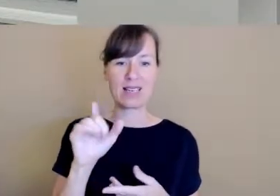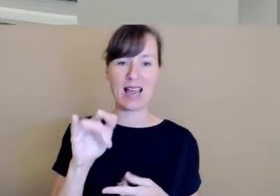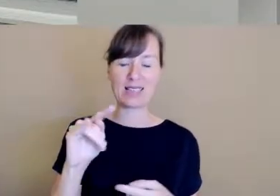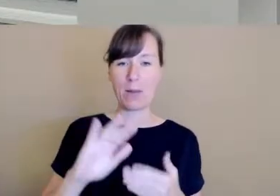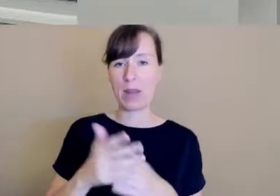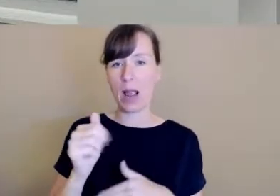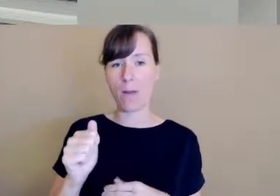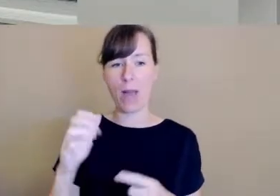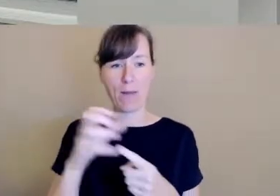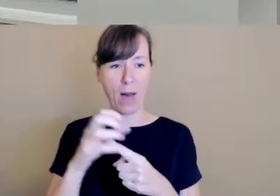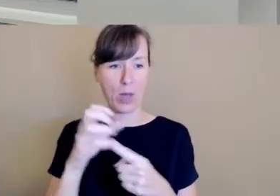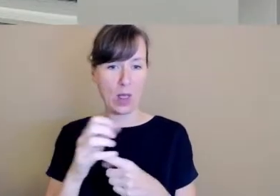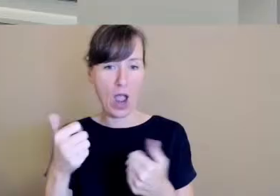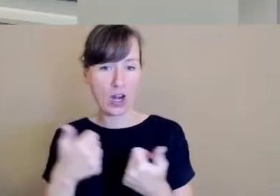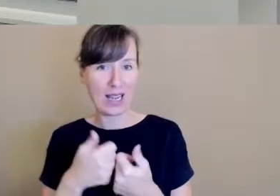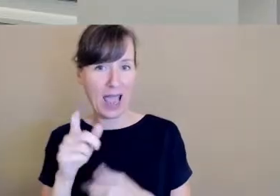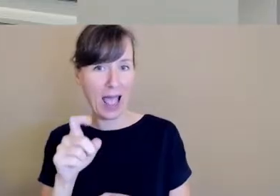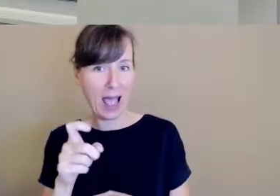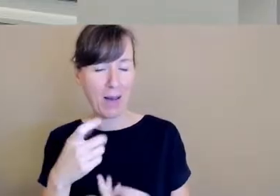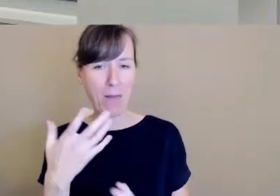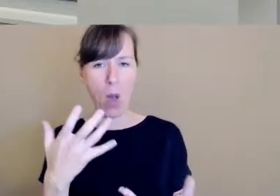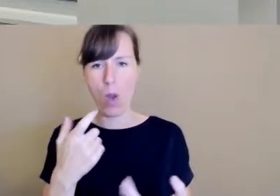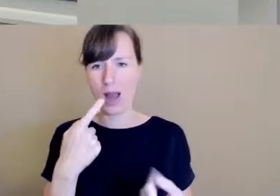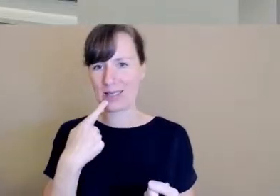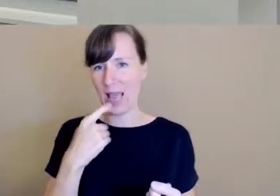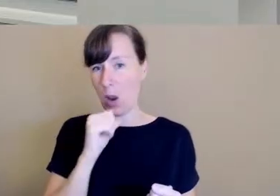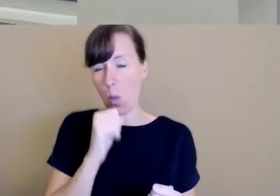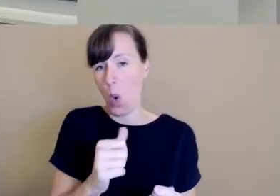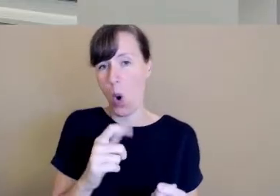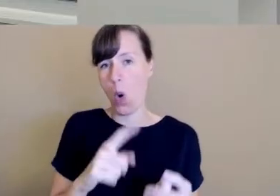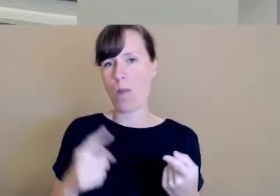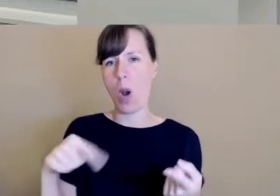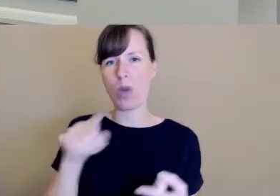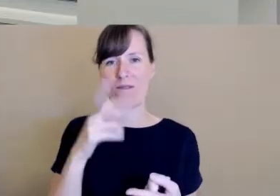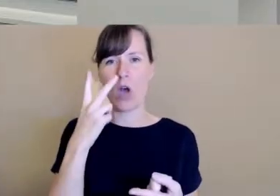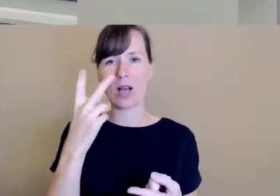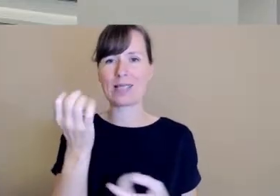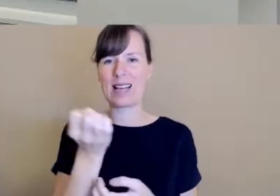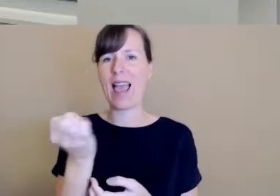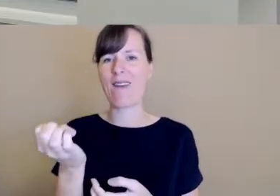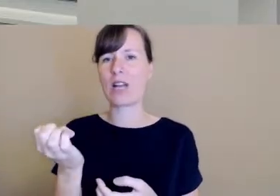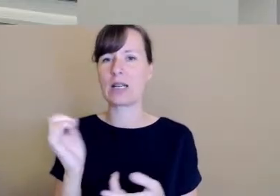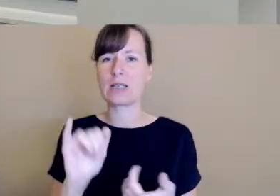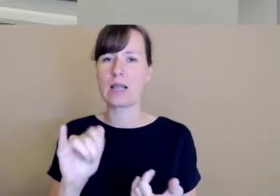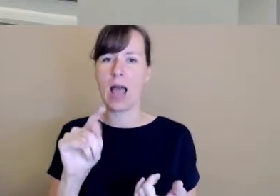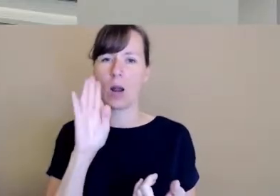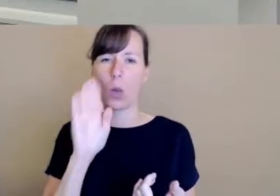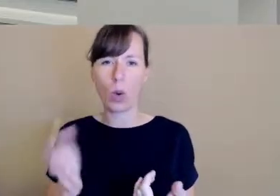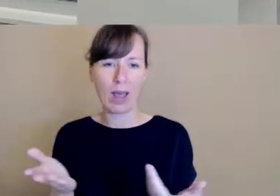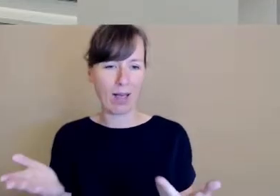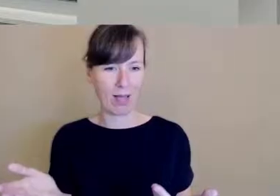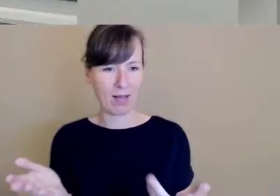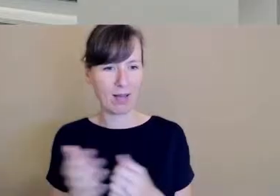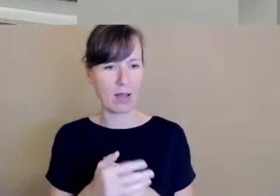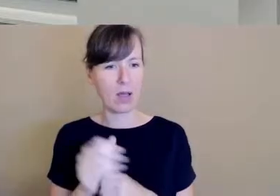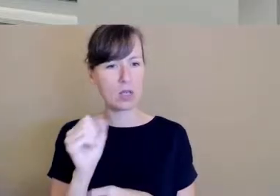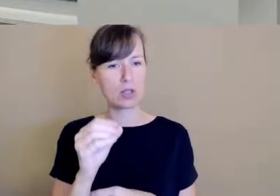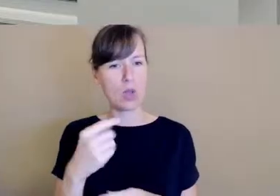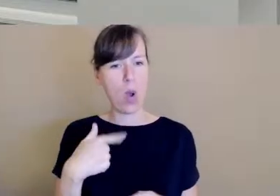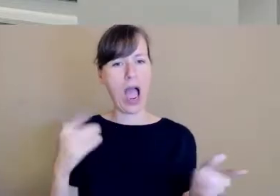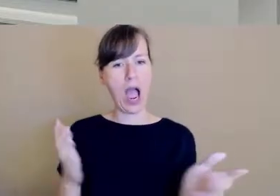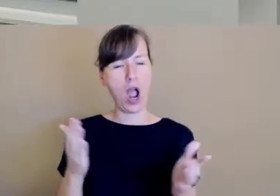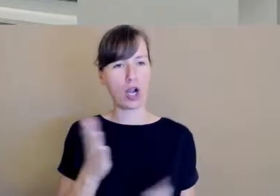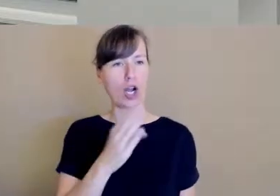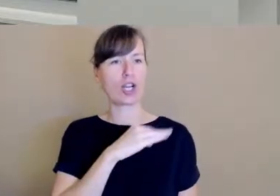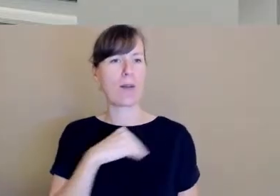we've all seen evidence that it does. So I encourage mayor and council just to maybe think through that.